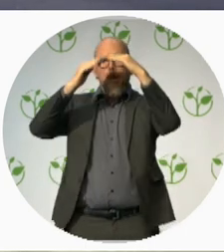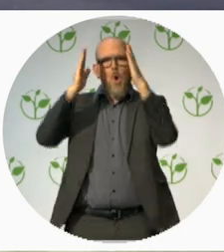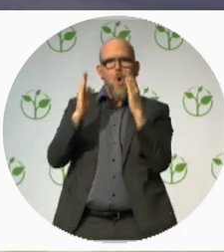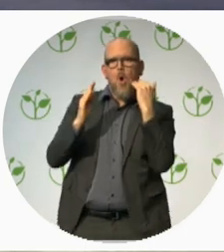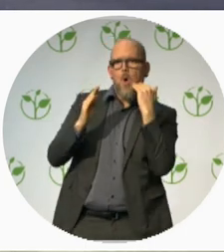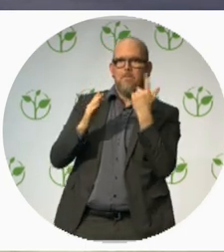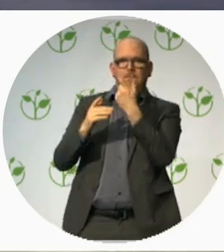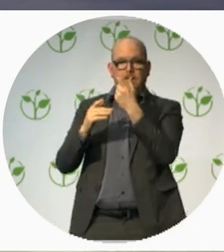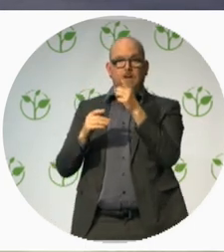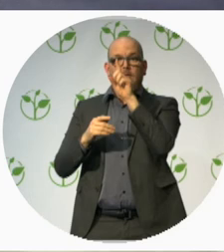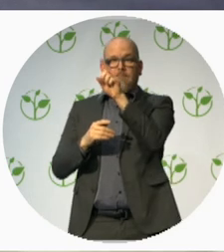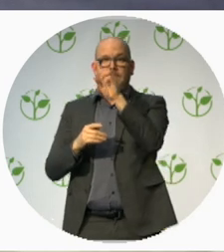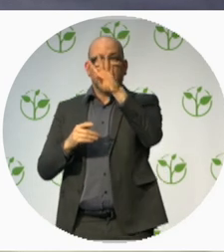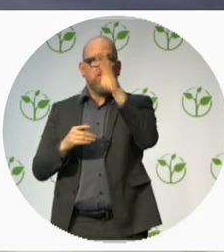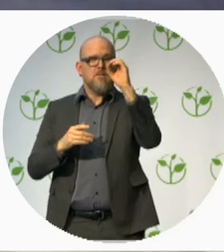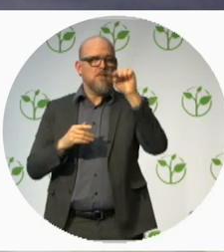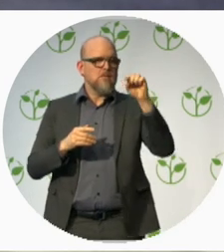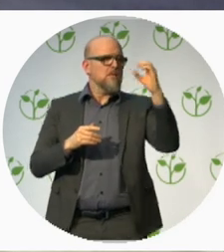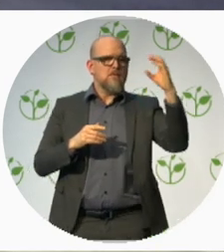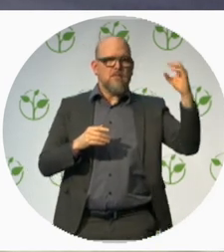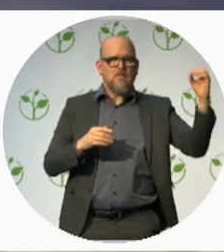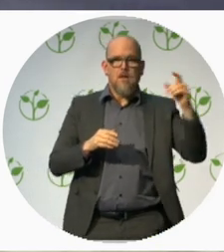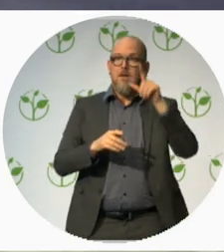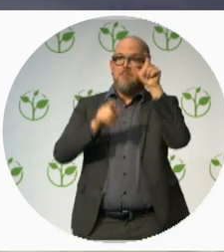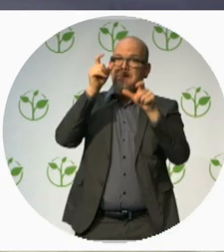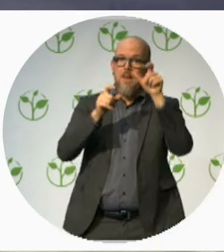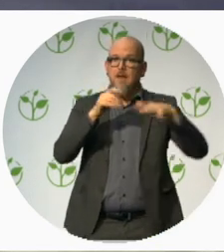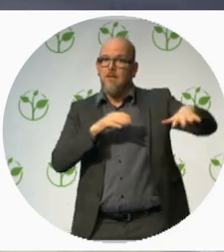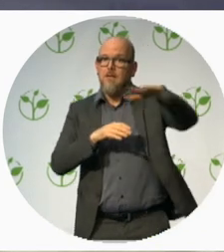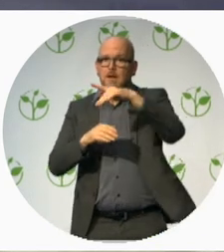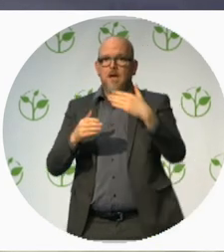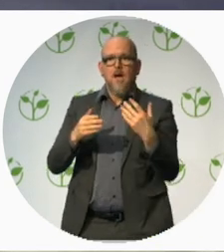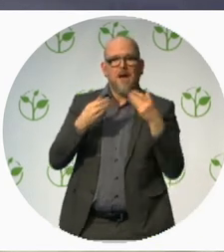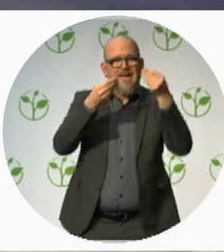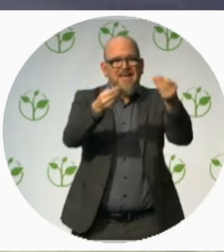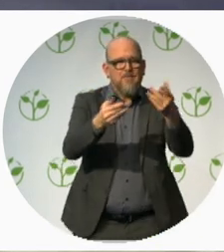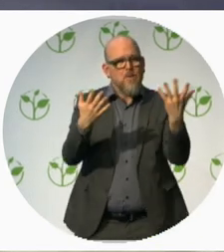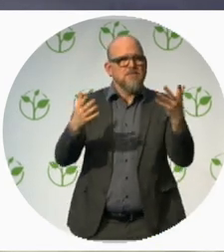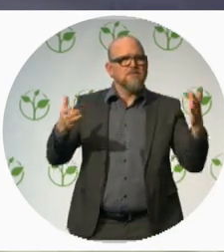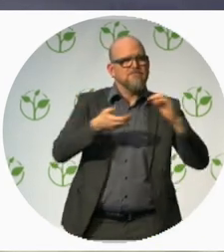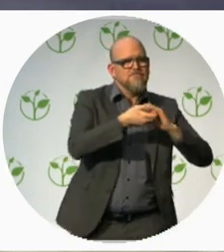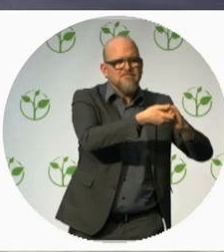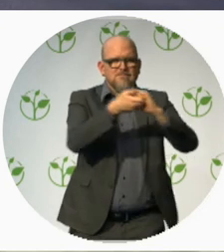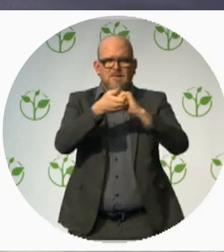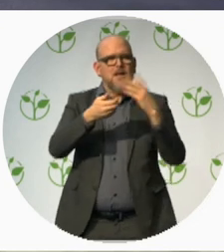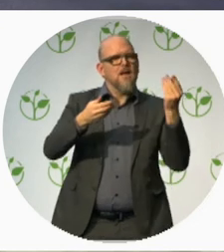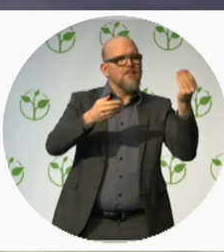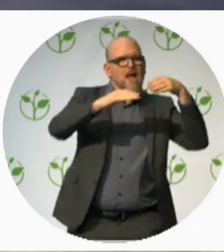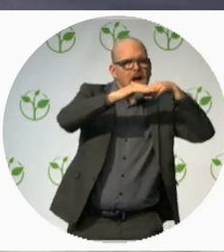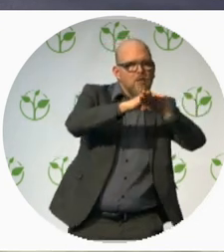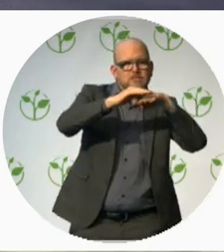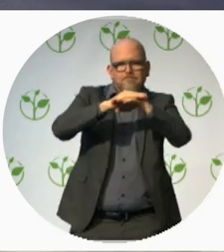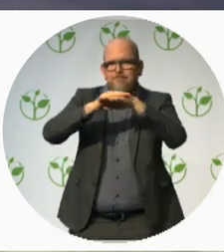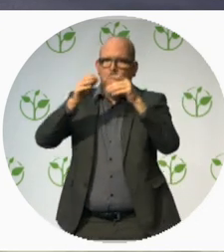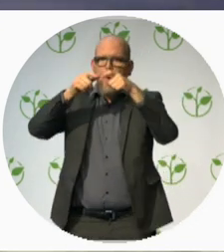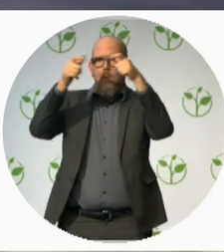Uva Provincial Council developed a policy to achieve universal inclusion in this district by 2018, starting with the city of